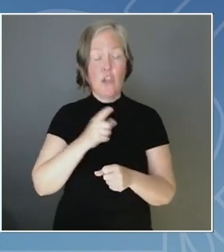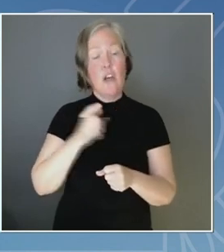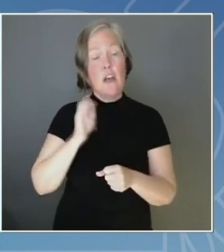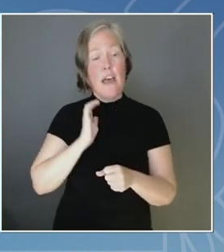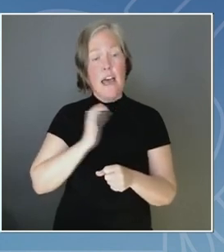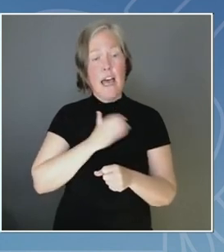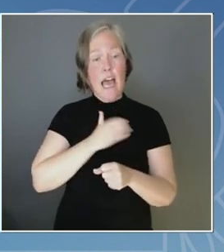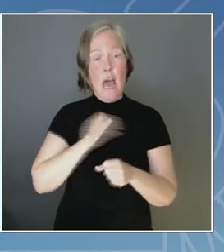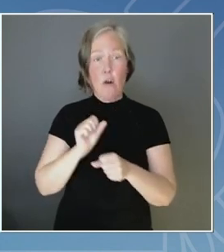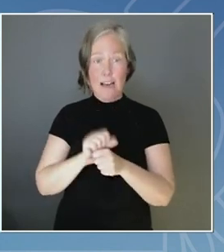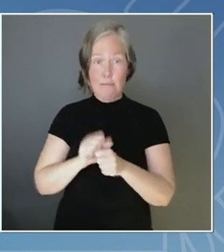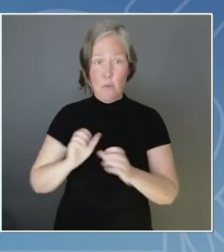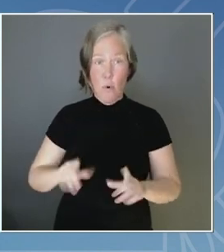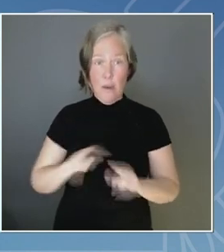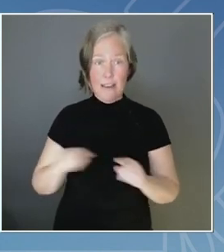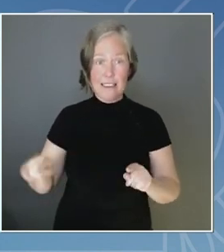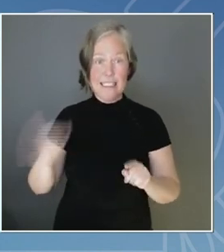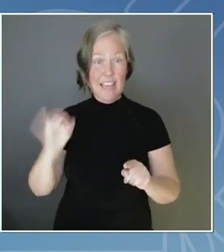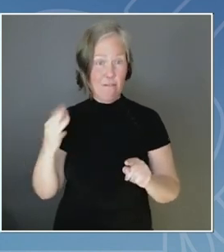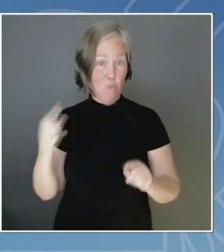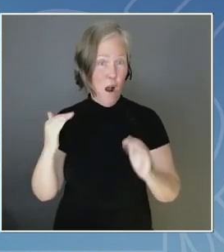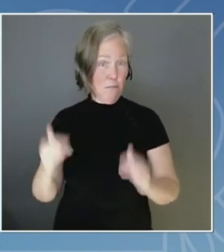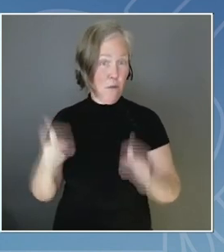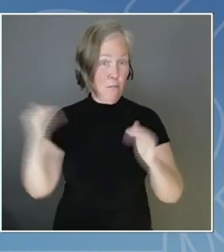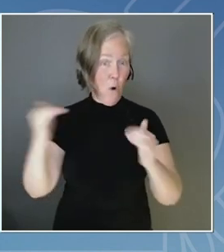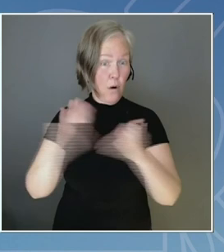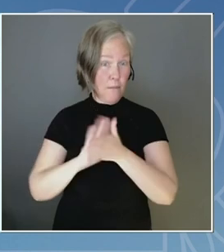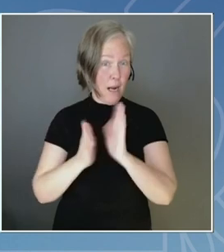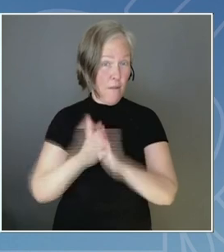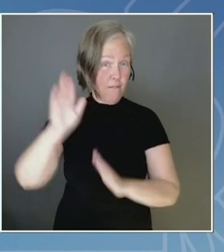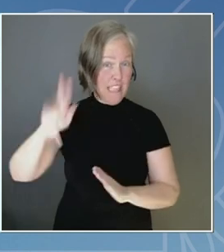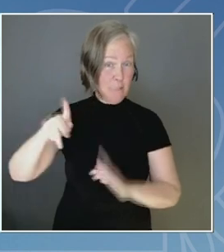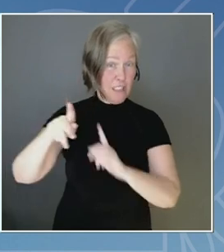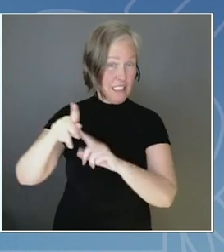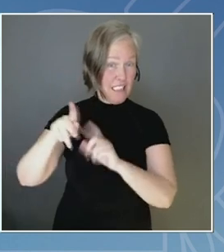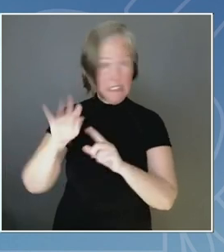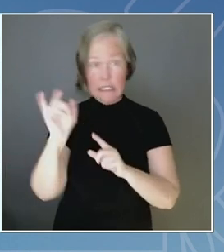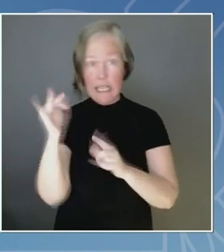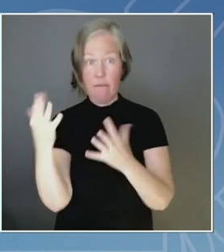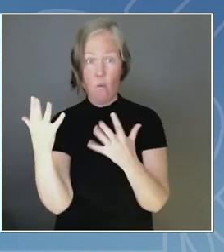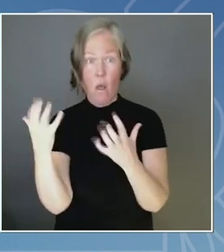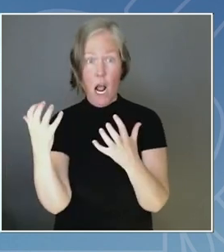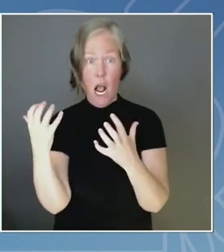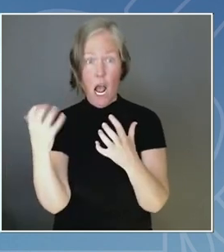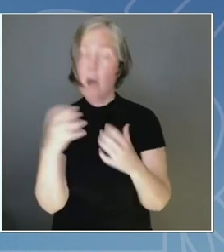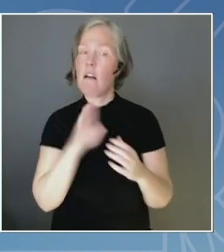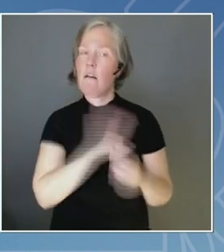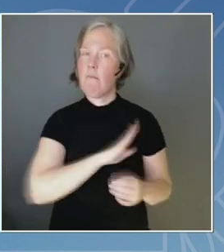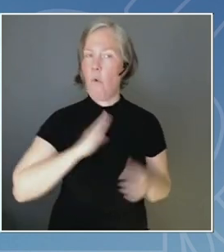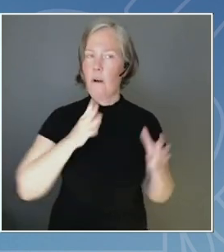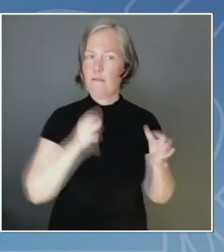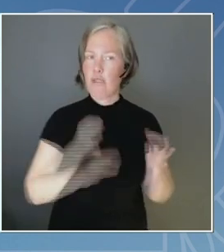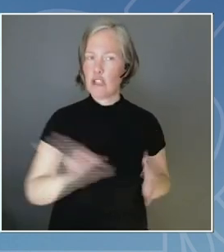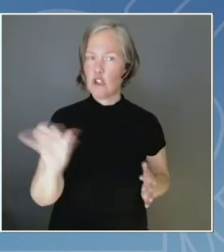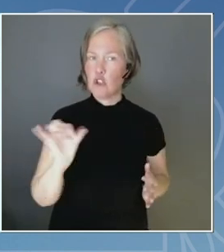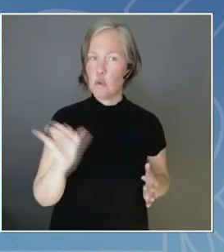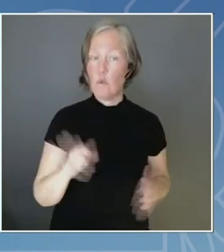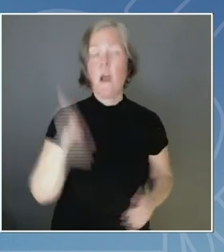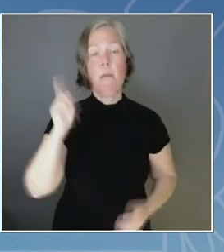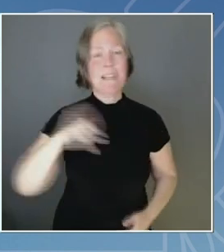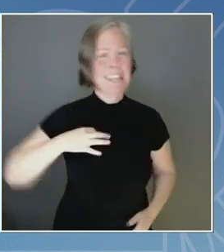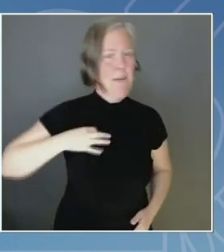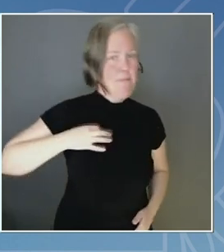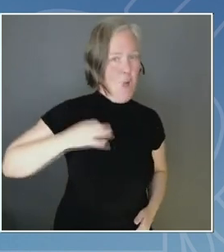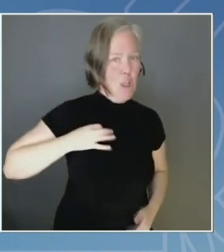and including our board of directors, 30 hours for an organization, voluntarily, every year,